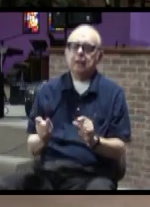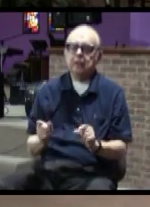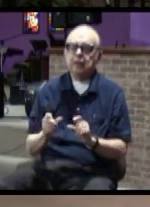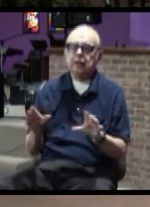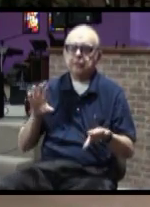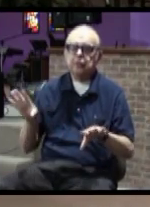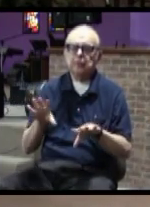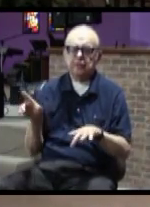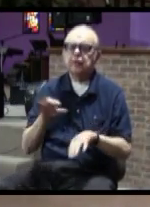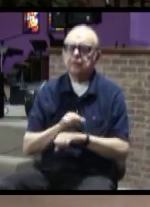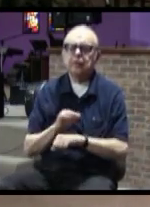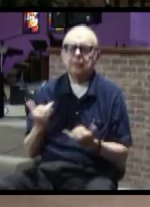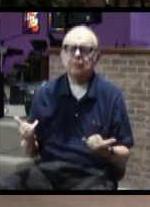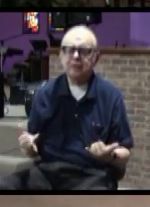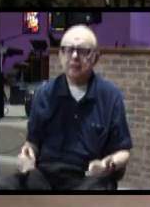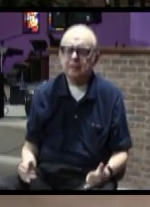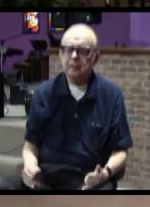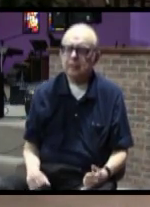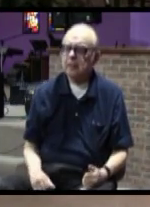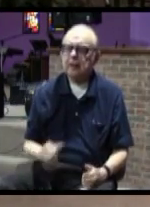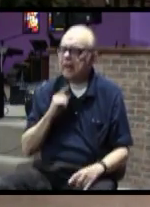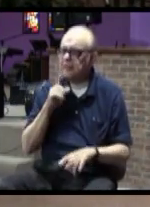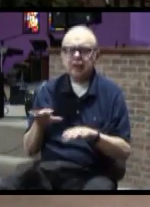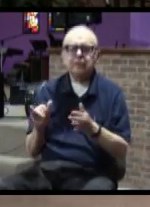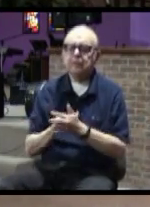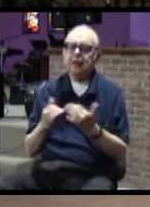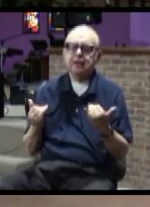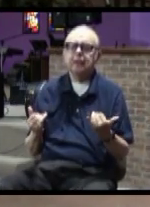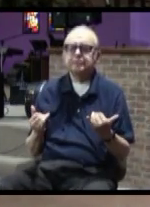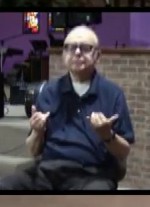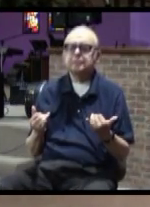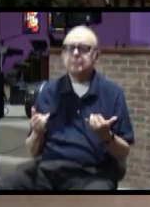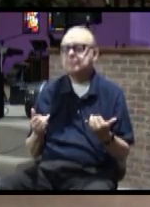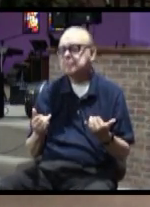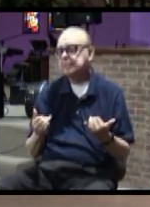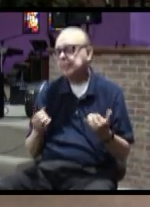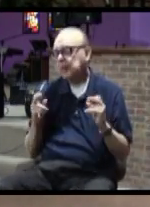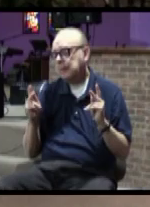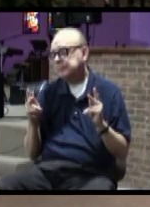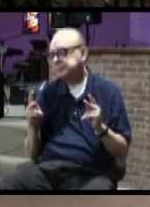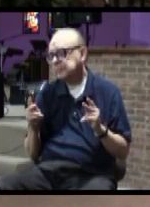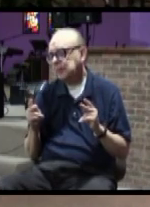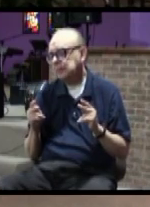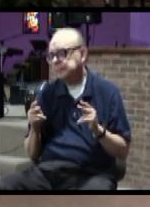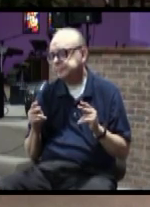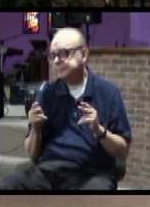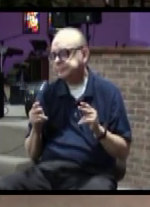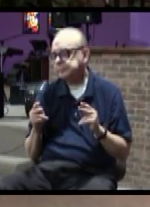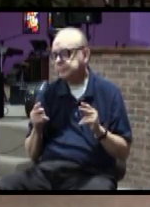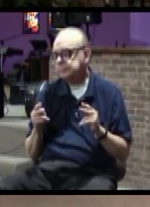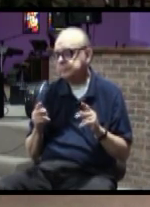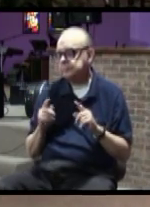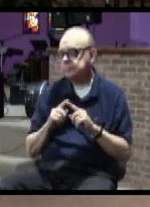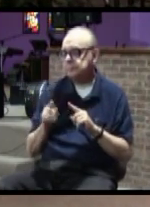Well, now the garden is too much. And so she can't do the garden anymore.